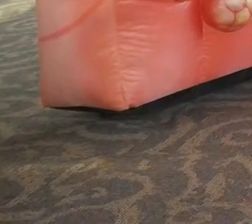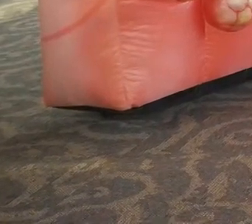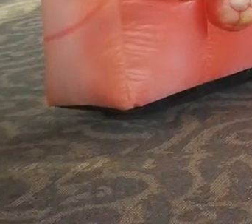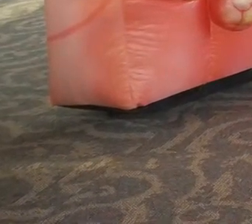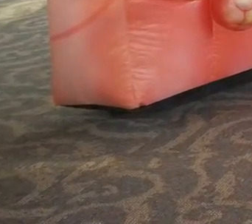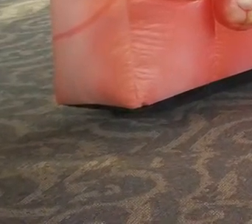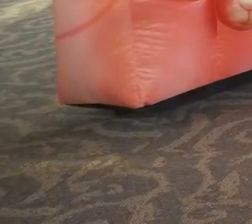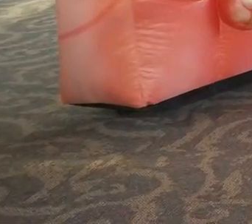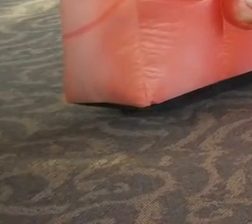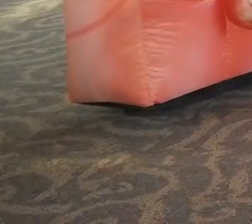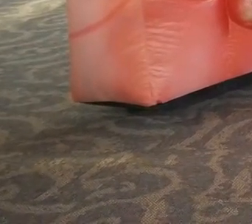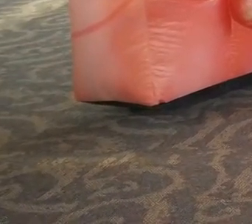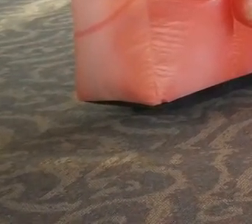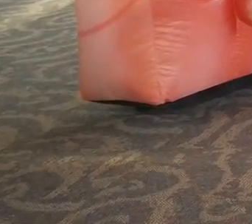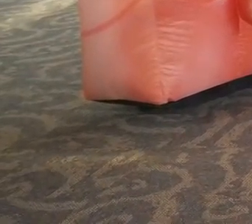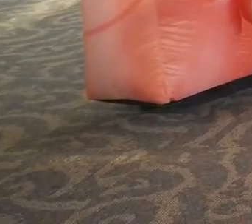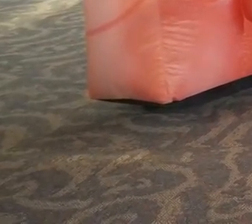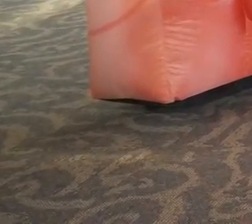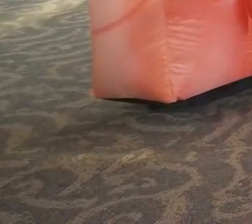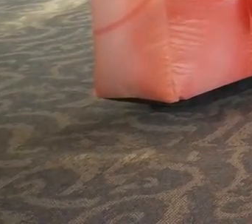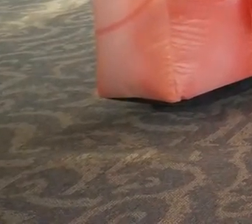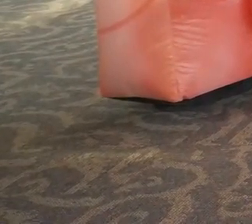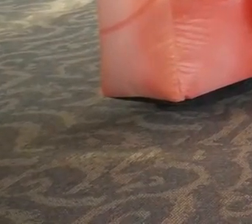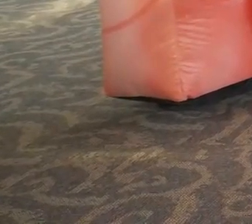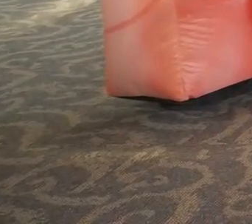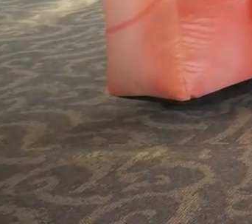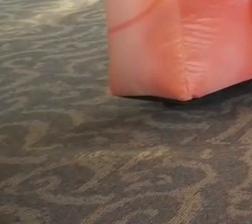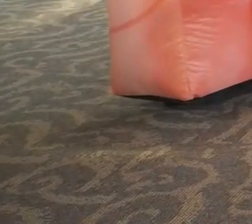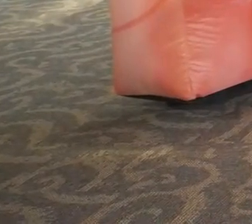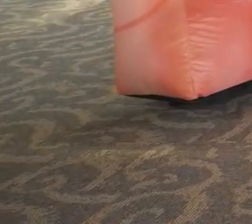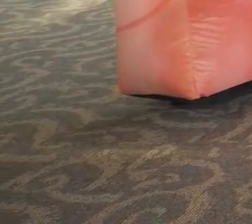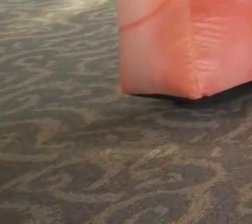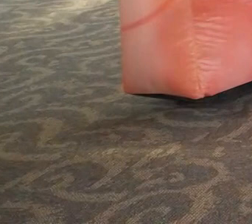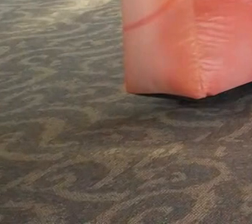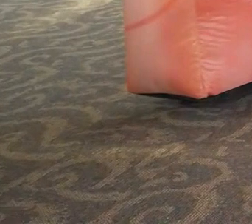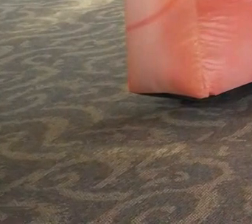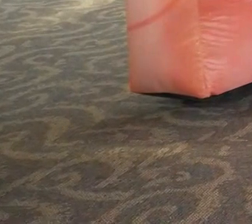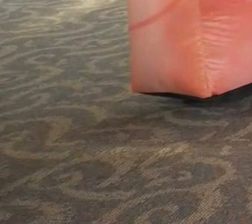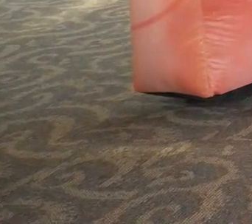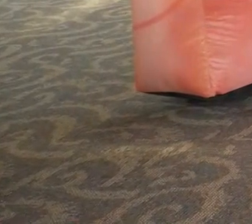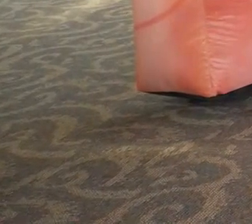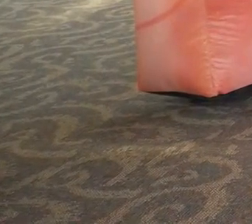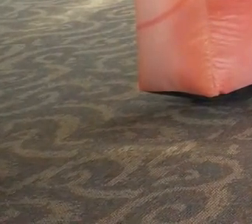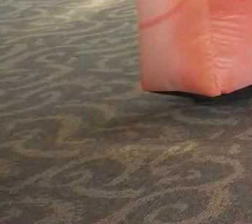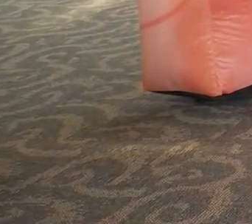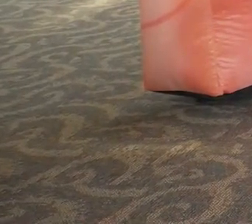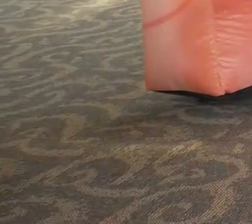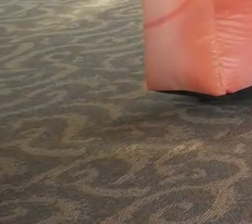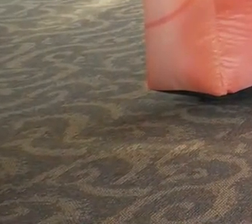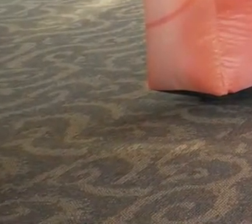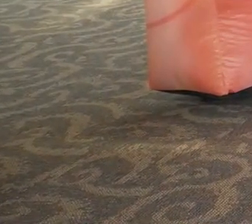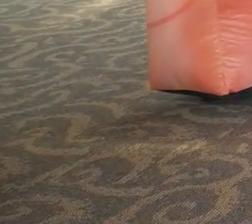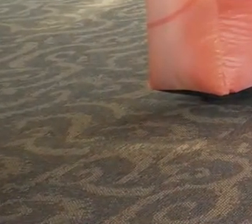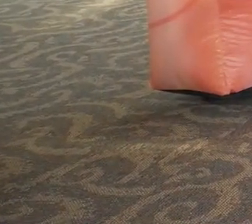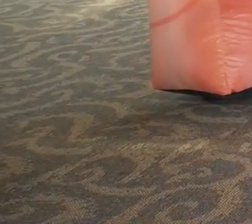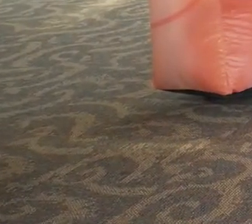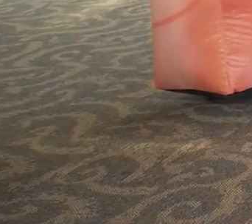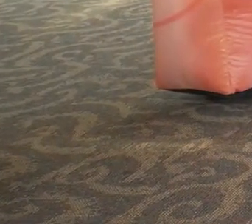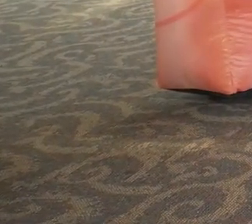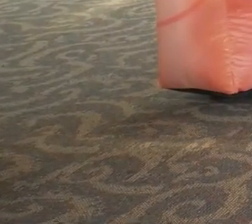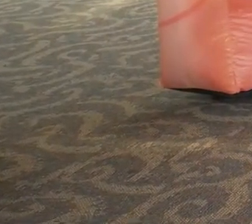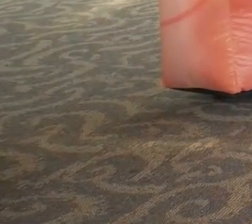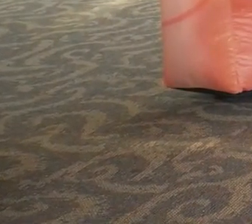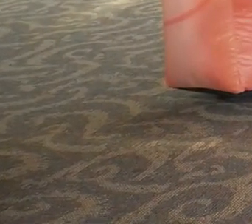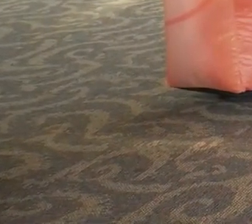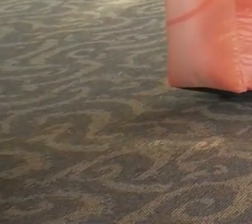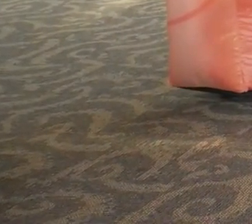the human colon. This morning, we are going inside to show you how this part of the body helps our digestive system, but this part of the